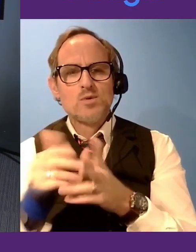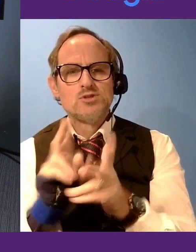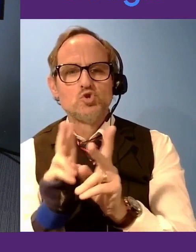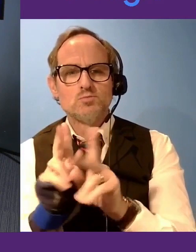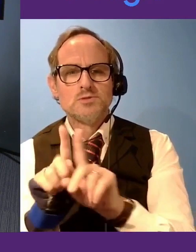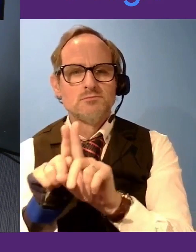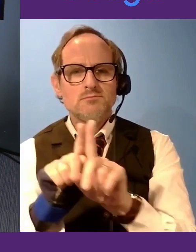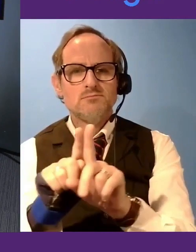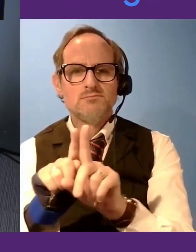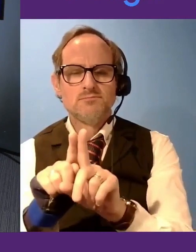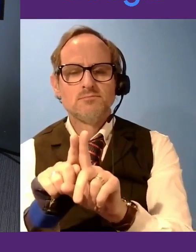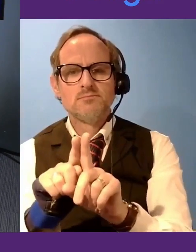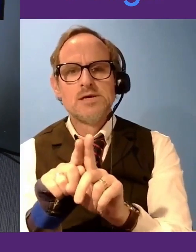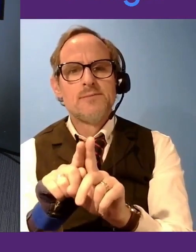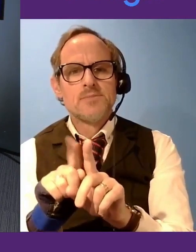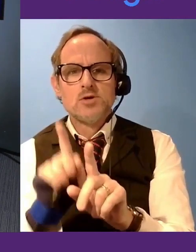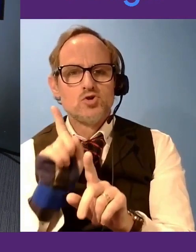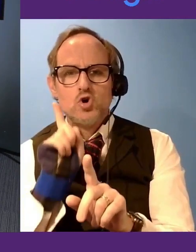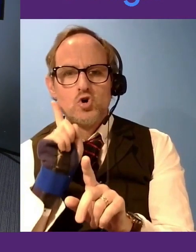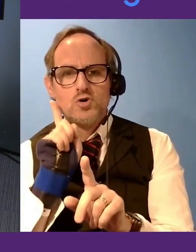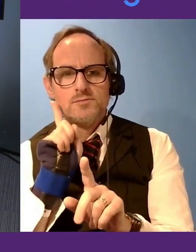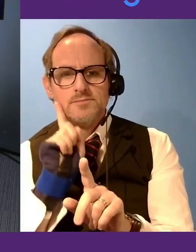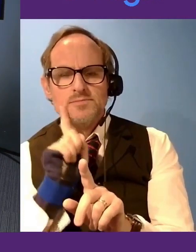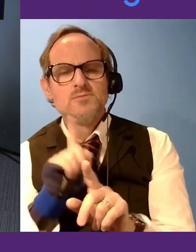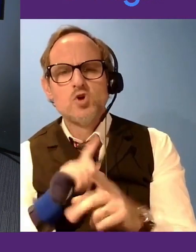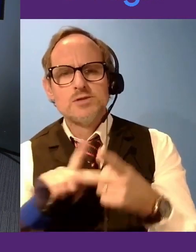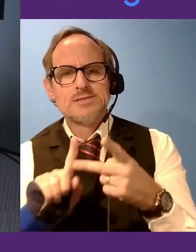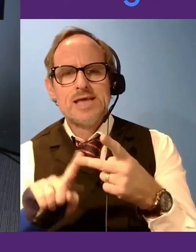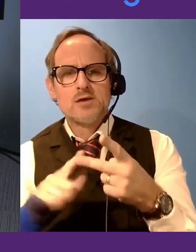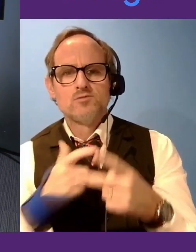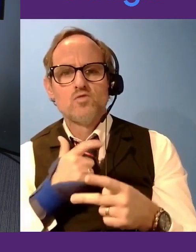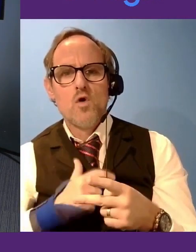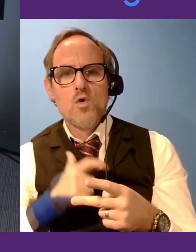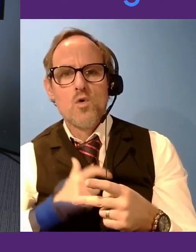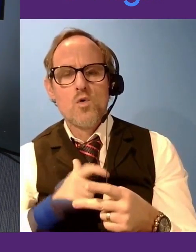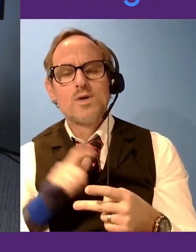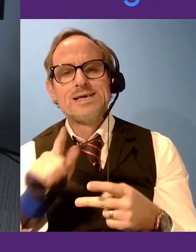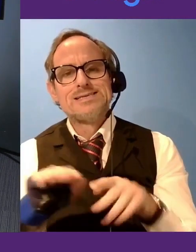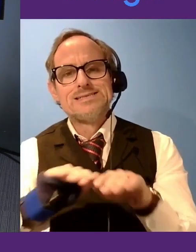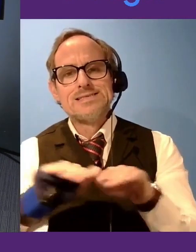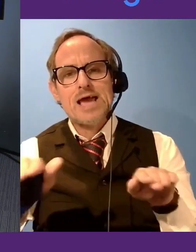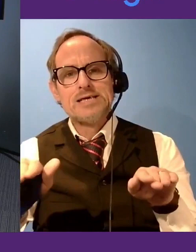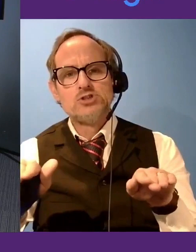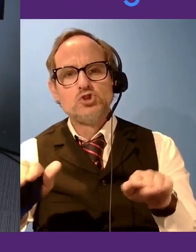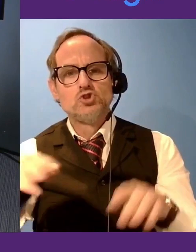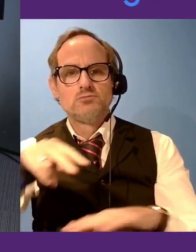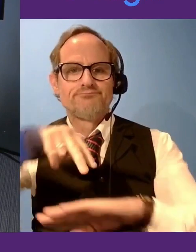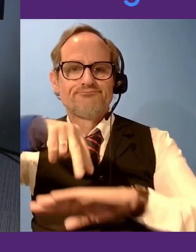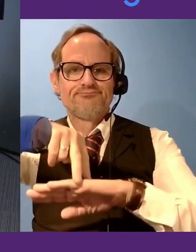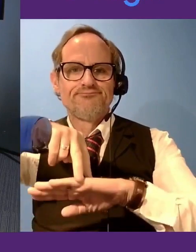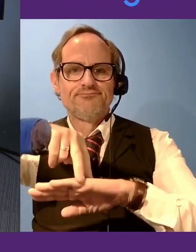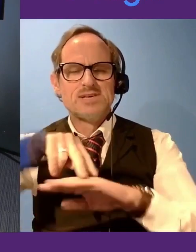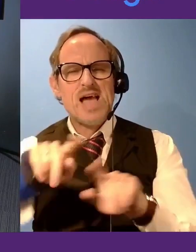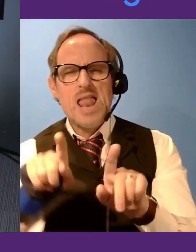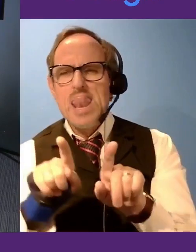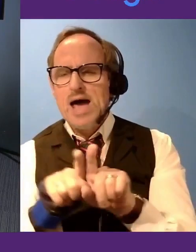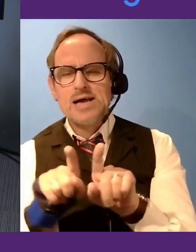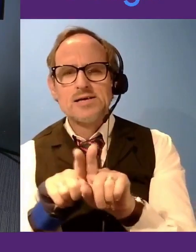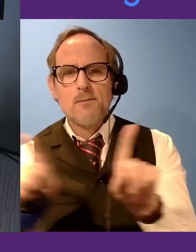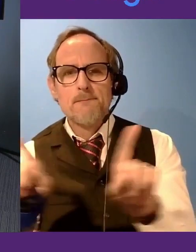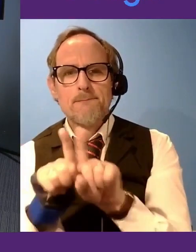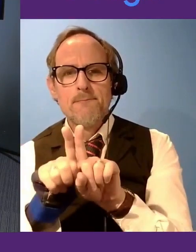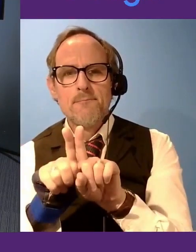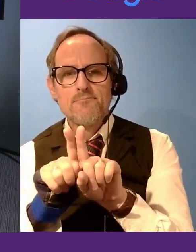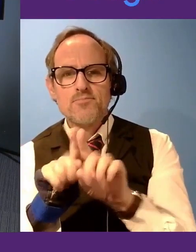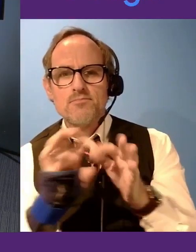She's not hidden and she's not in a second row. She's in the stage, and she's it's like if they were a duo. So